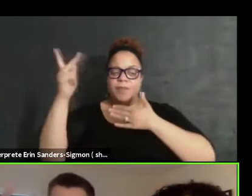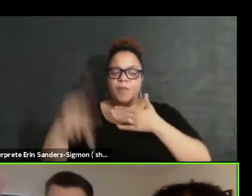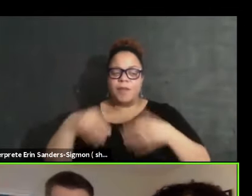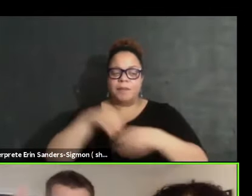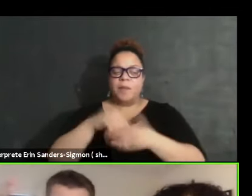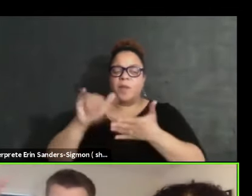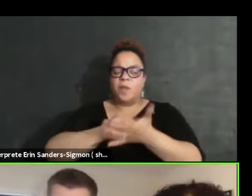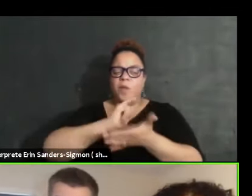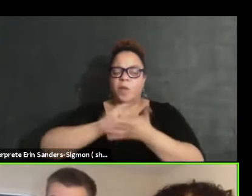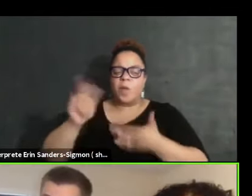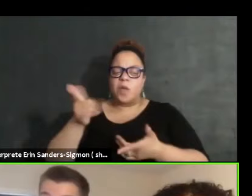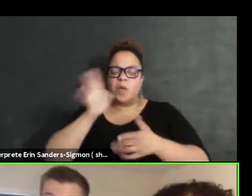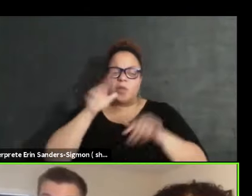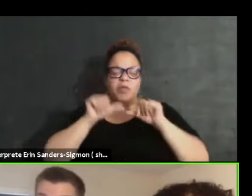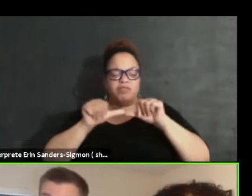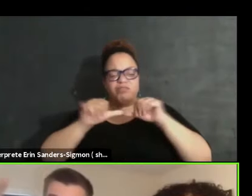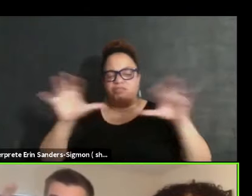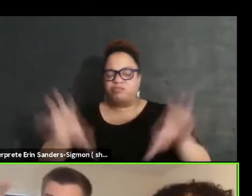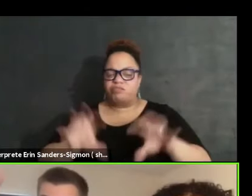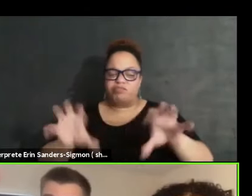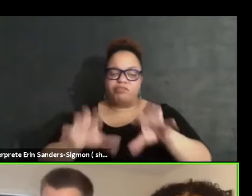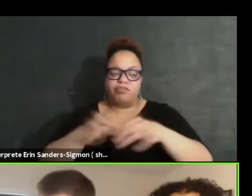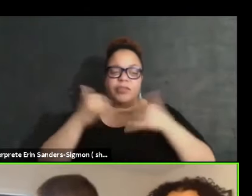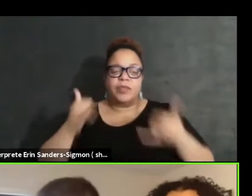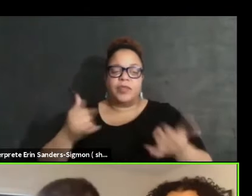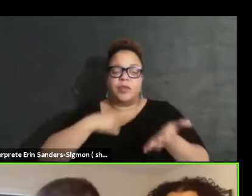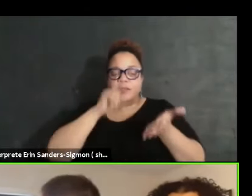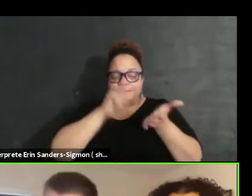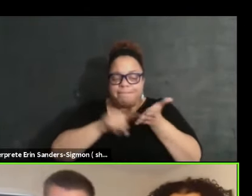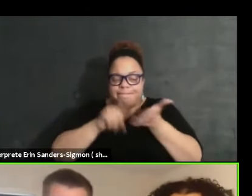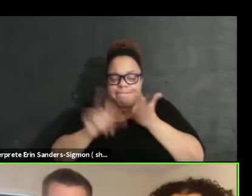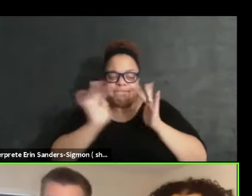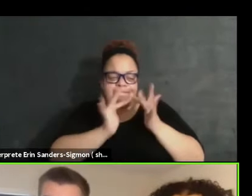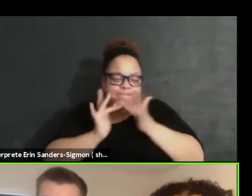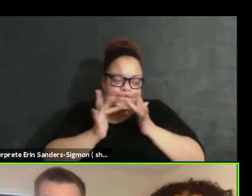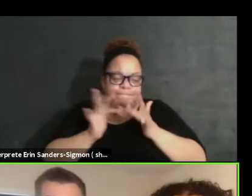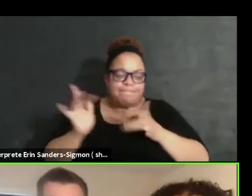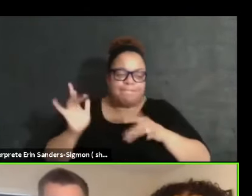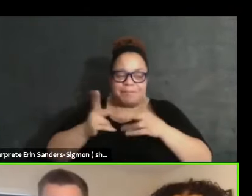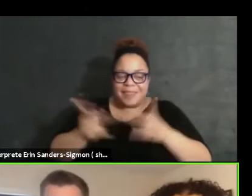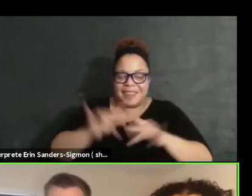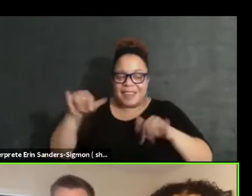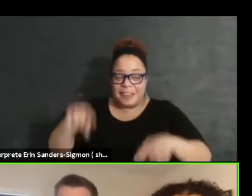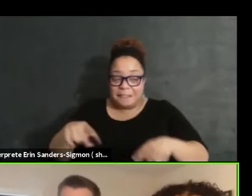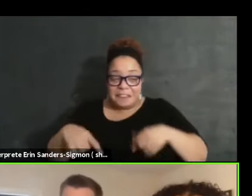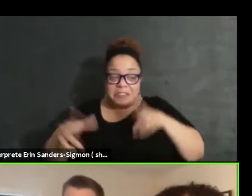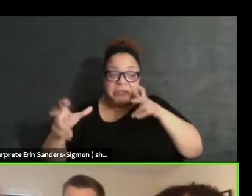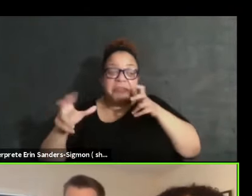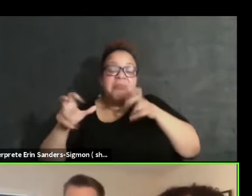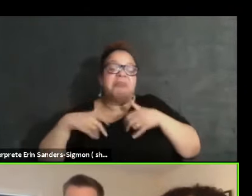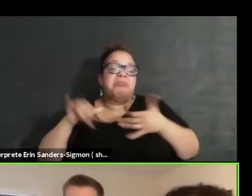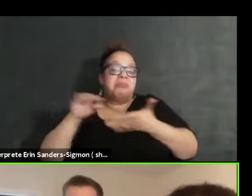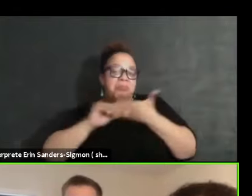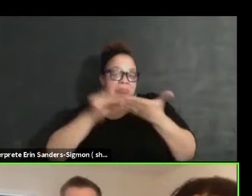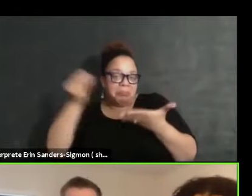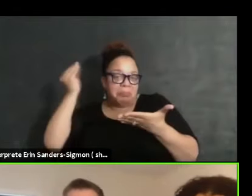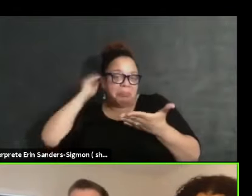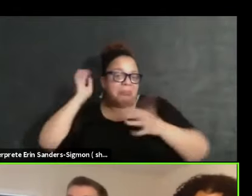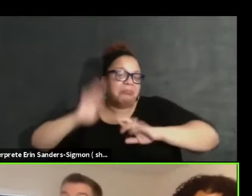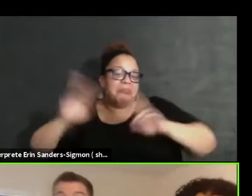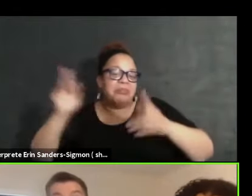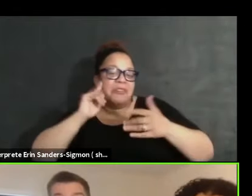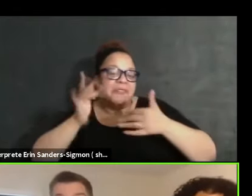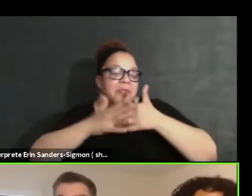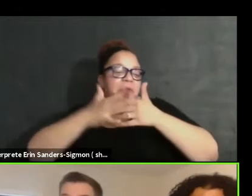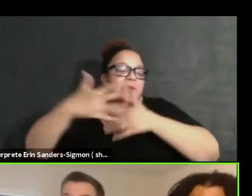a digital space kind of like this. So we're getting our inspiration for that from this too. Mm-hmm. But it's a place for people to focus on how to take poetry